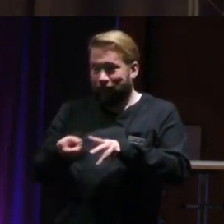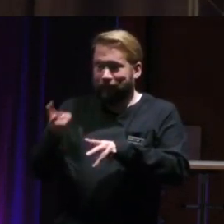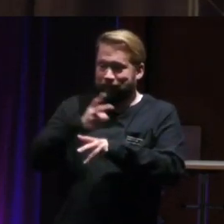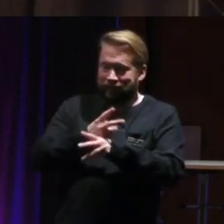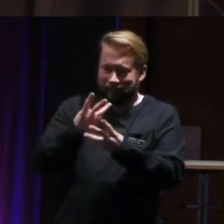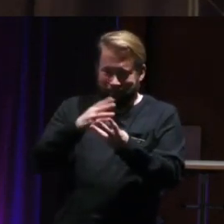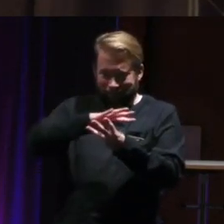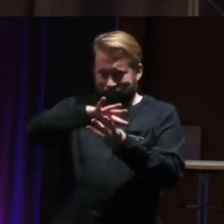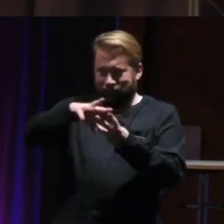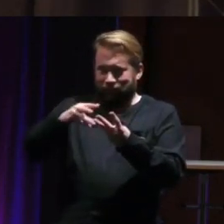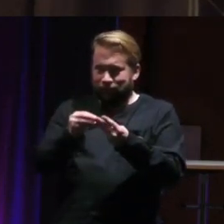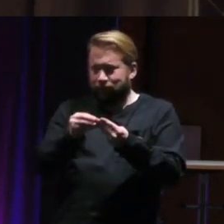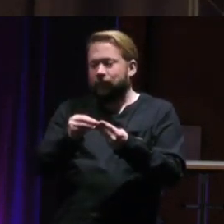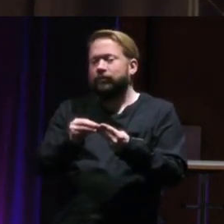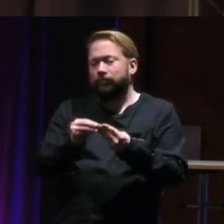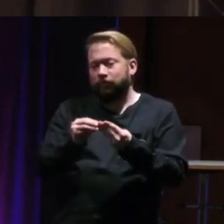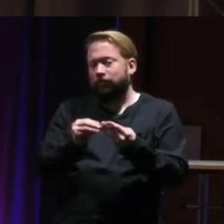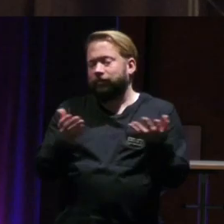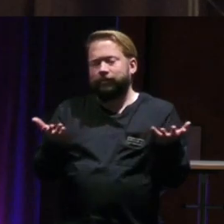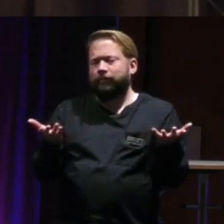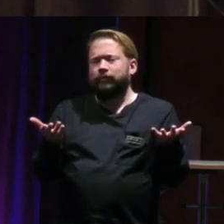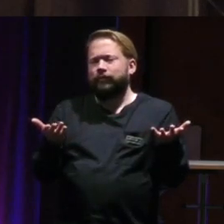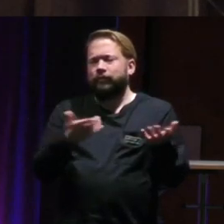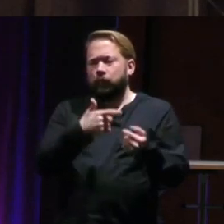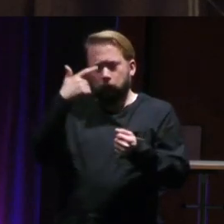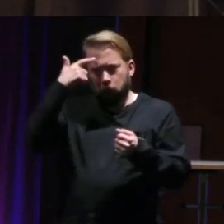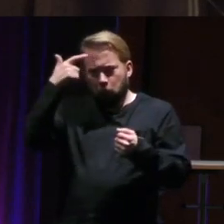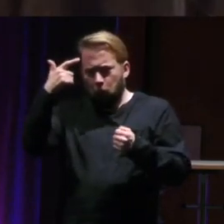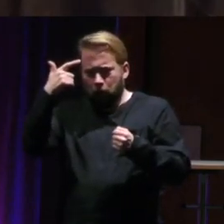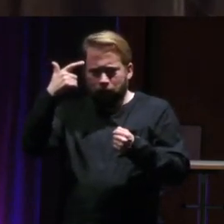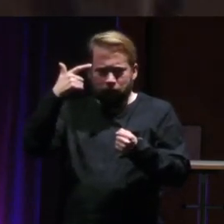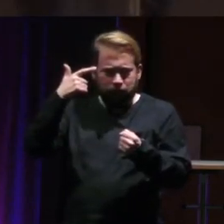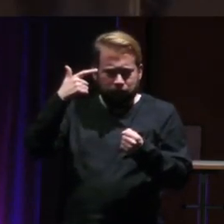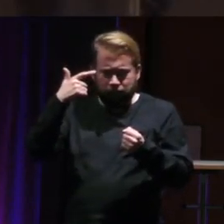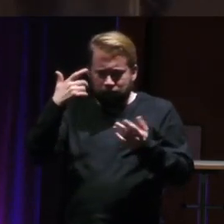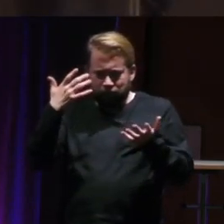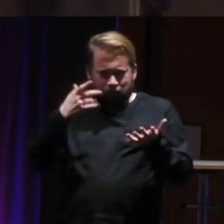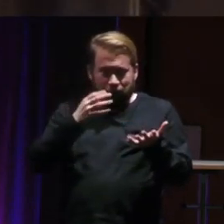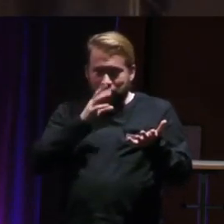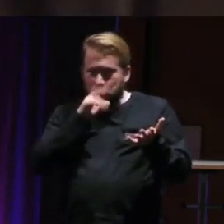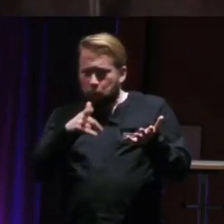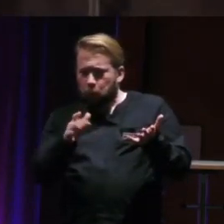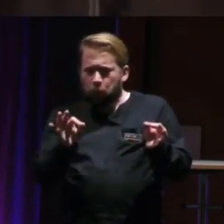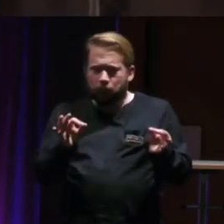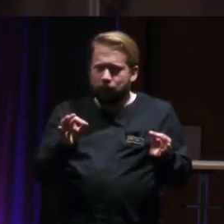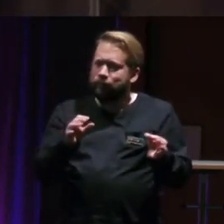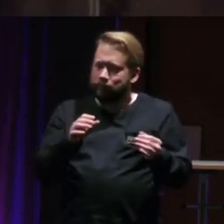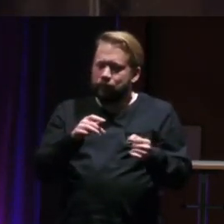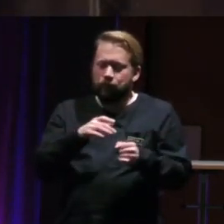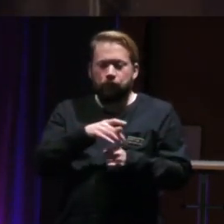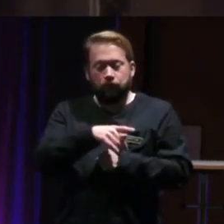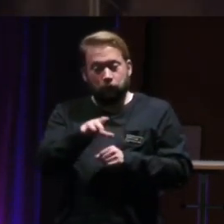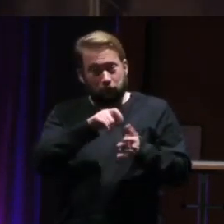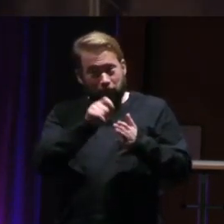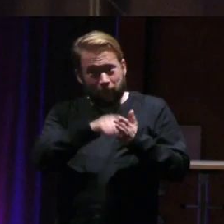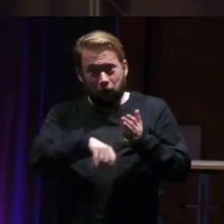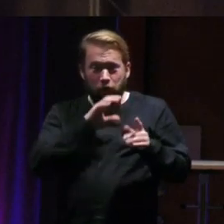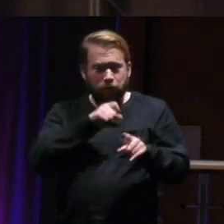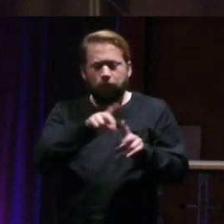Mm-hmm. So their eyes are blind sometimes. Mm-hmm. We